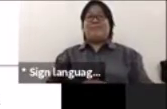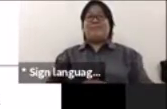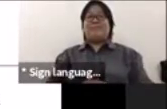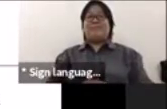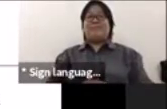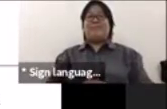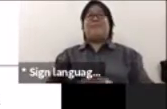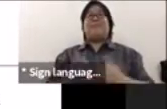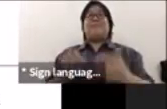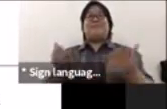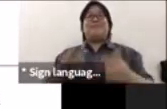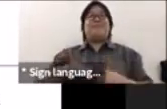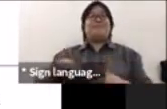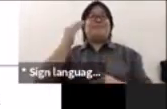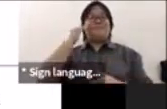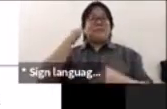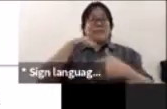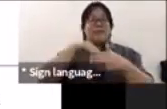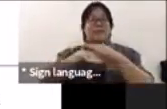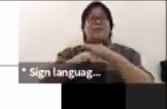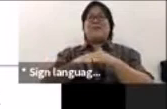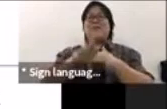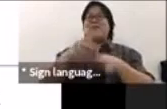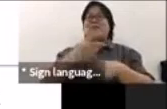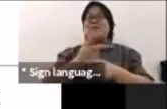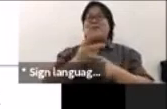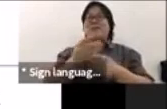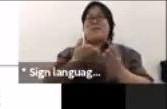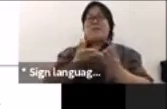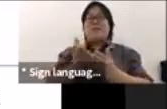as you know, that access to reproductive rights for